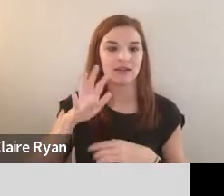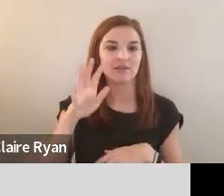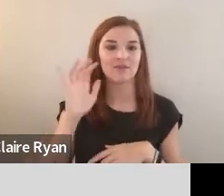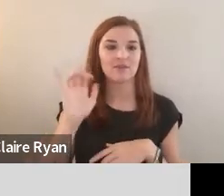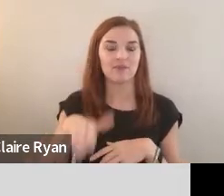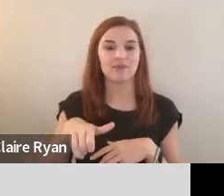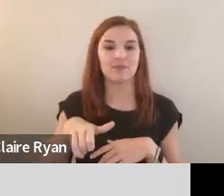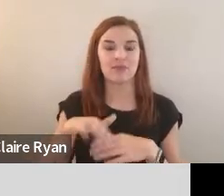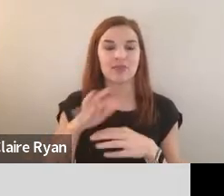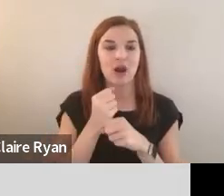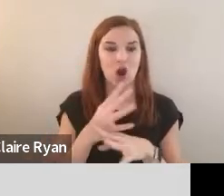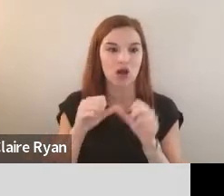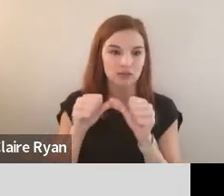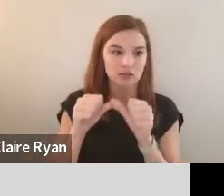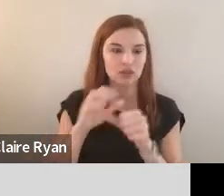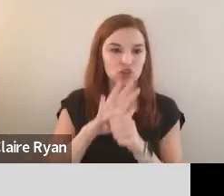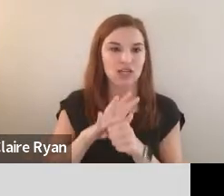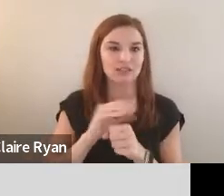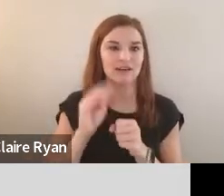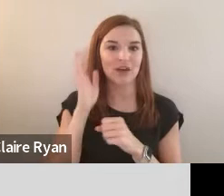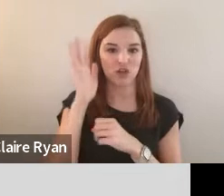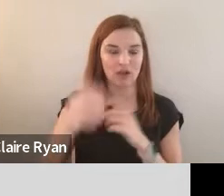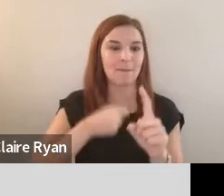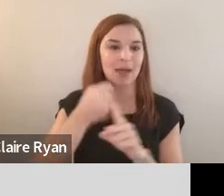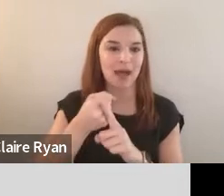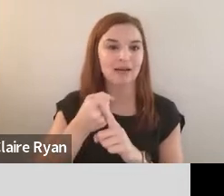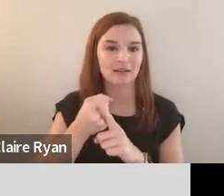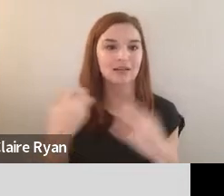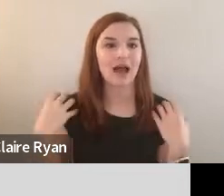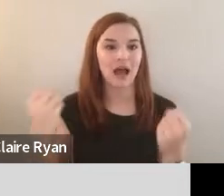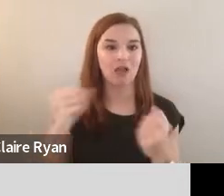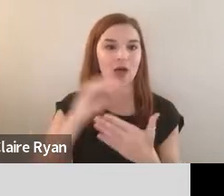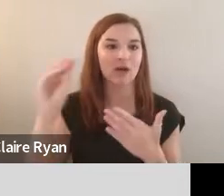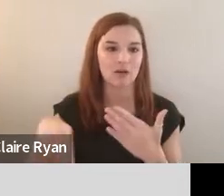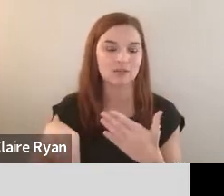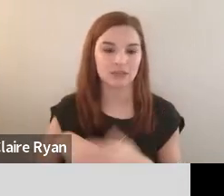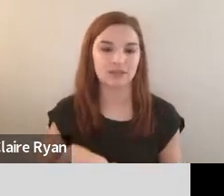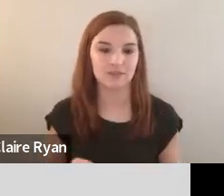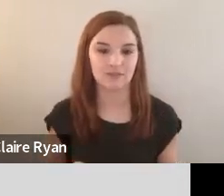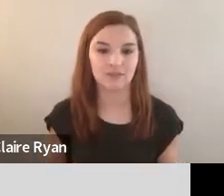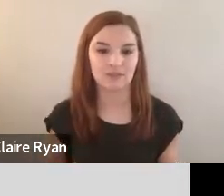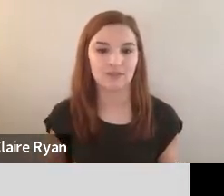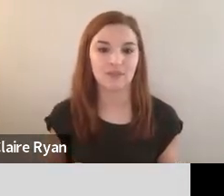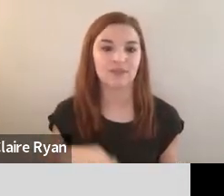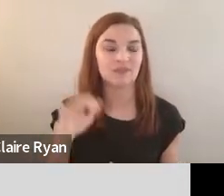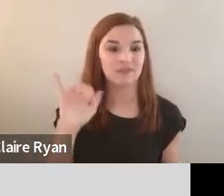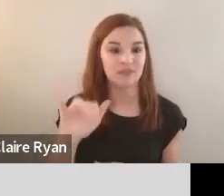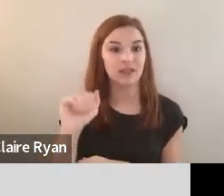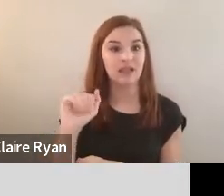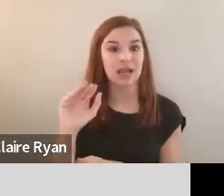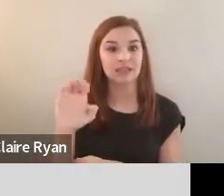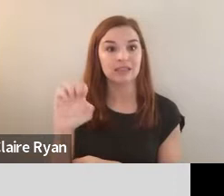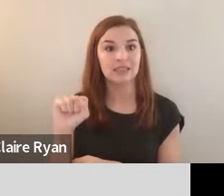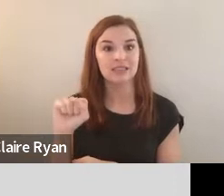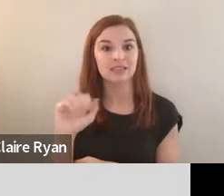with things within your environment. And that causes this ongoing stress that eventually impacts health